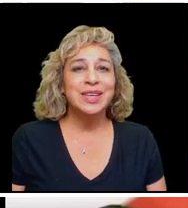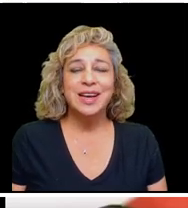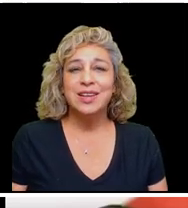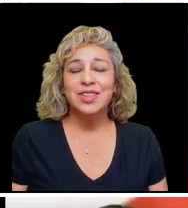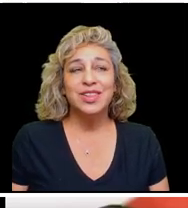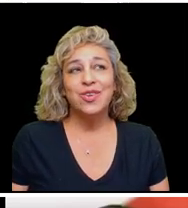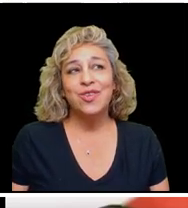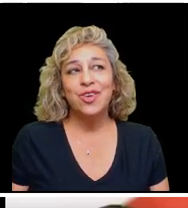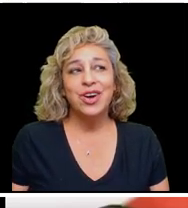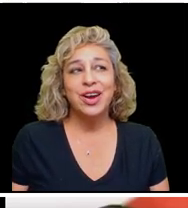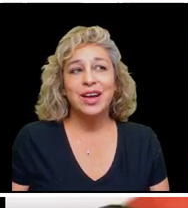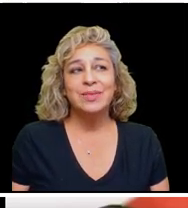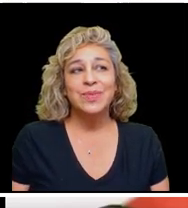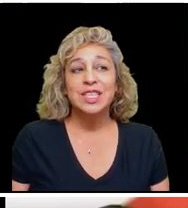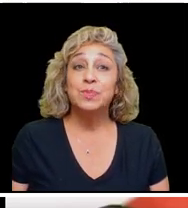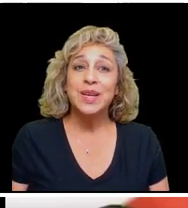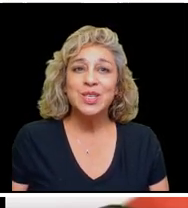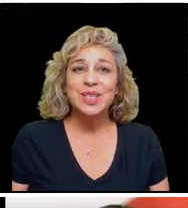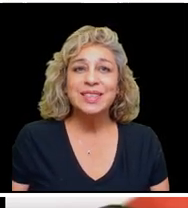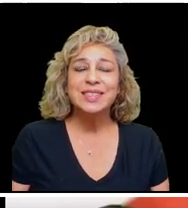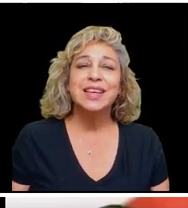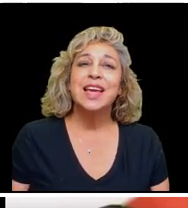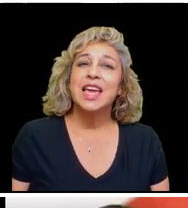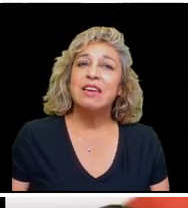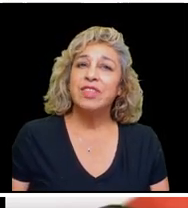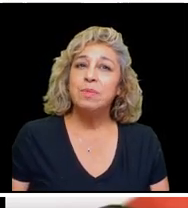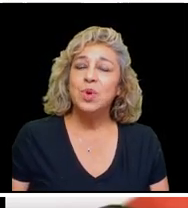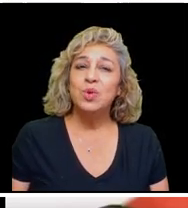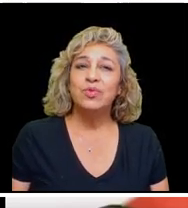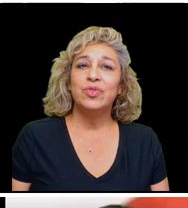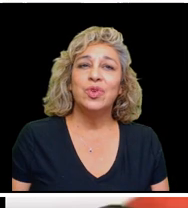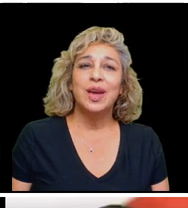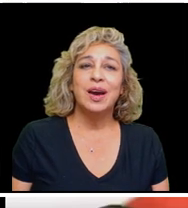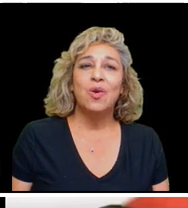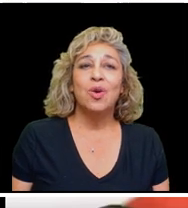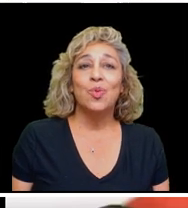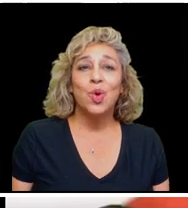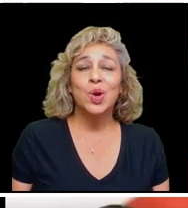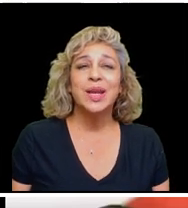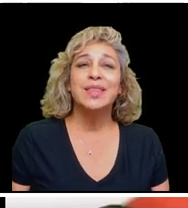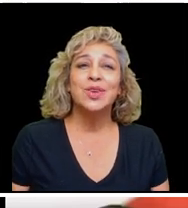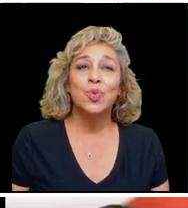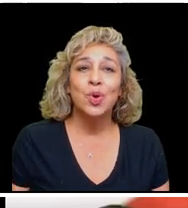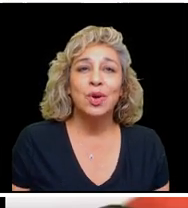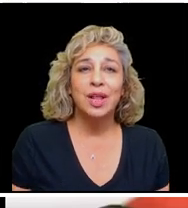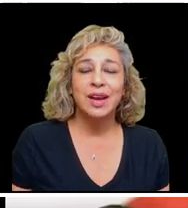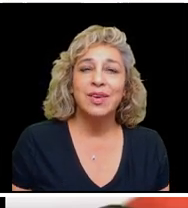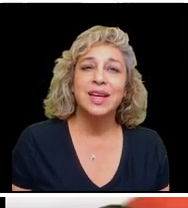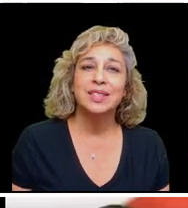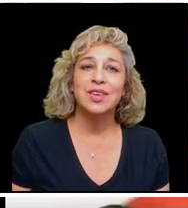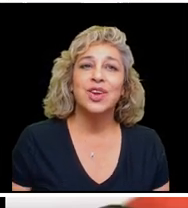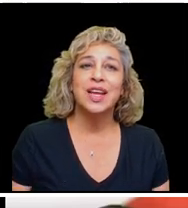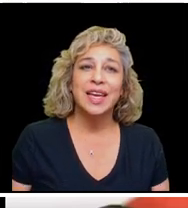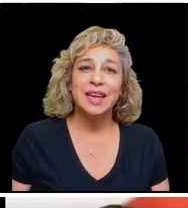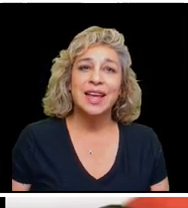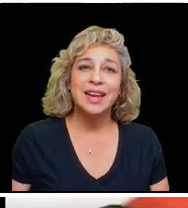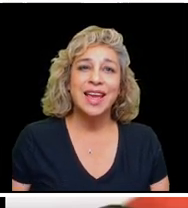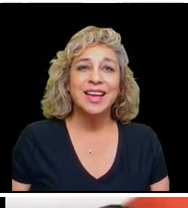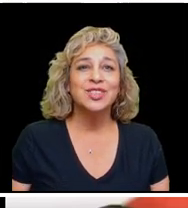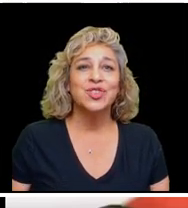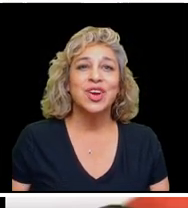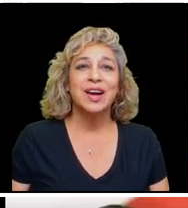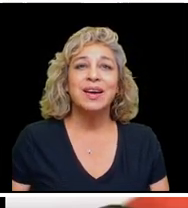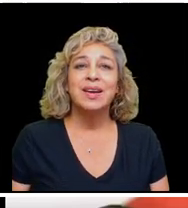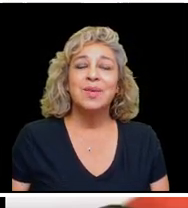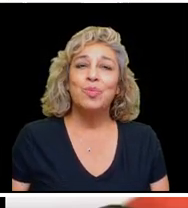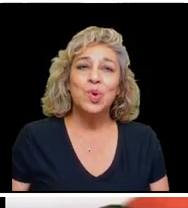personnel or specialists if they move or work in the rural areas they're going to get an